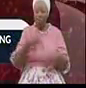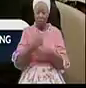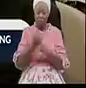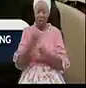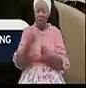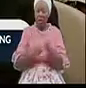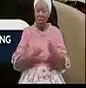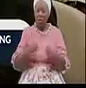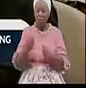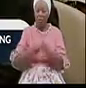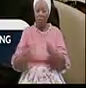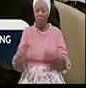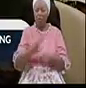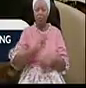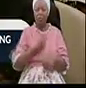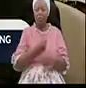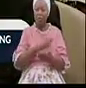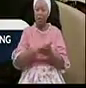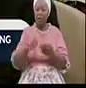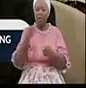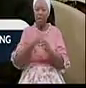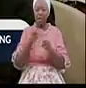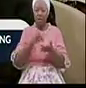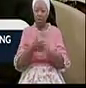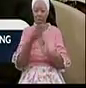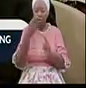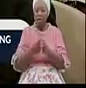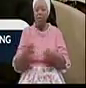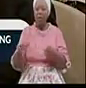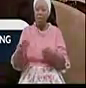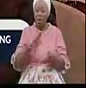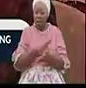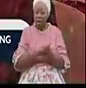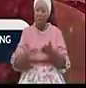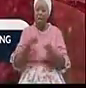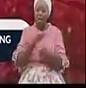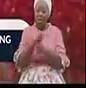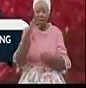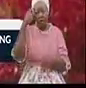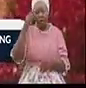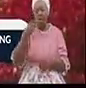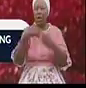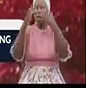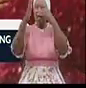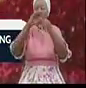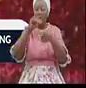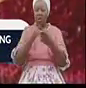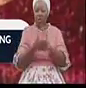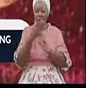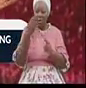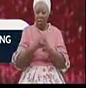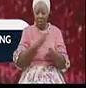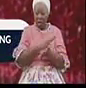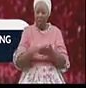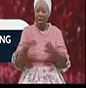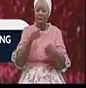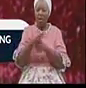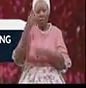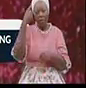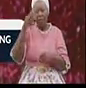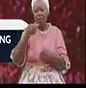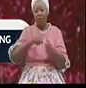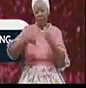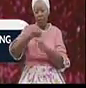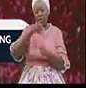Jesus' name. Clean enough for heaven. Clean enough for fellowship with God.